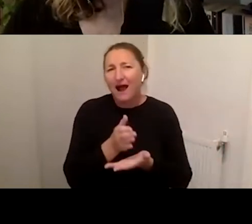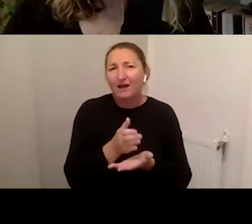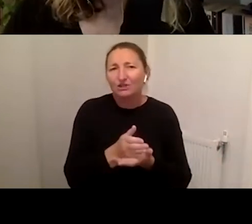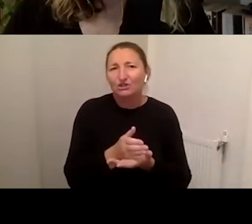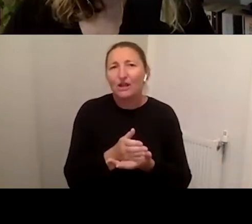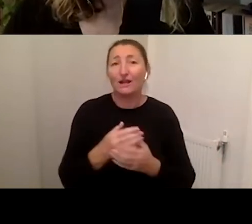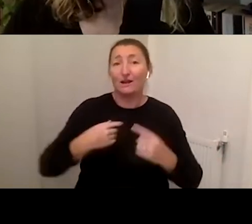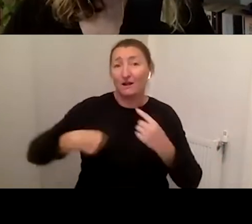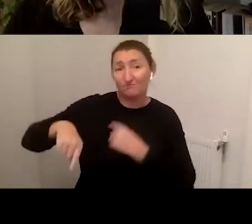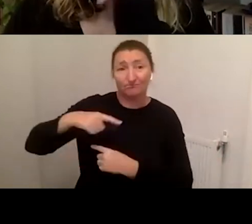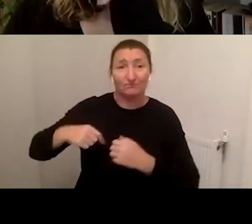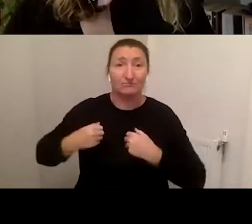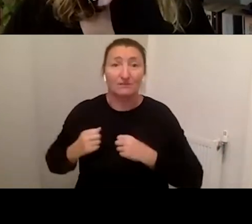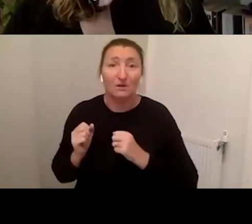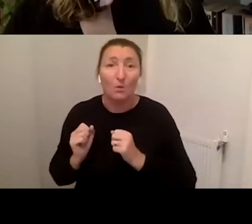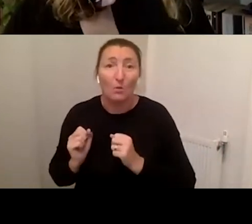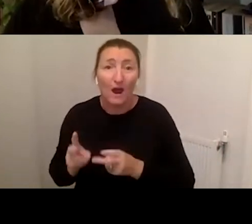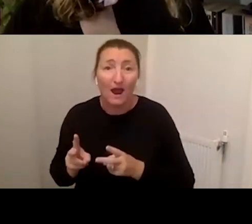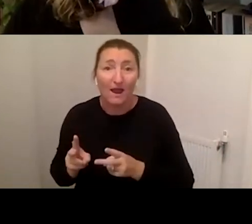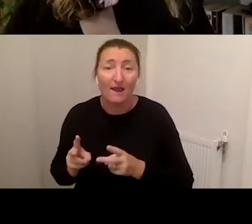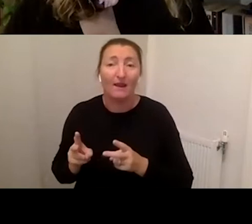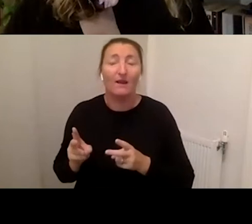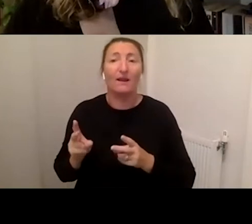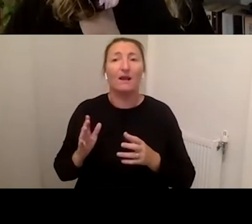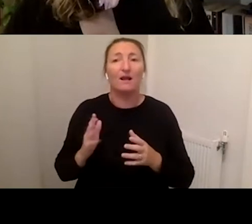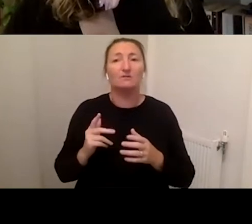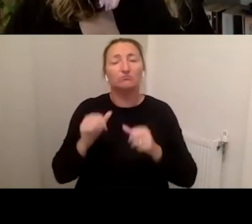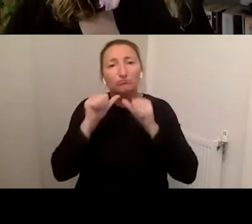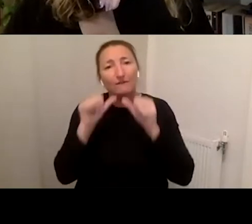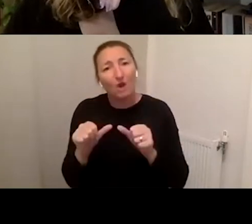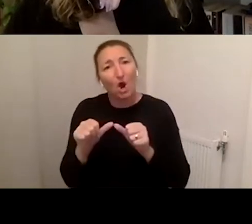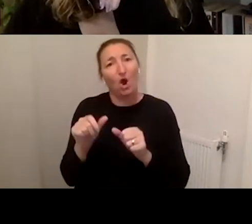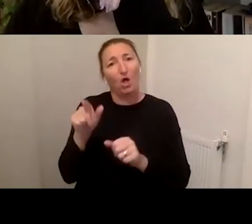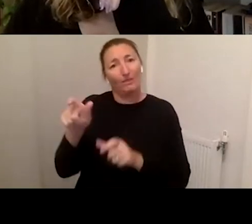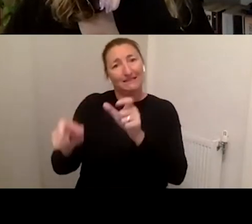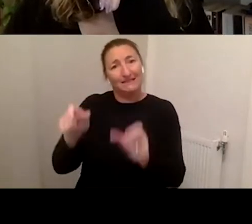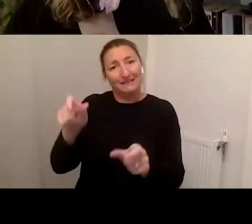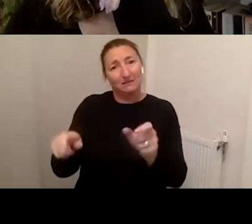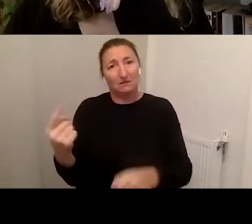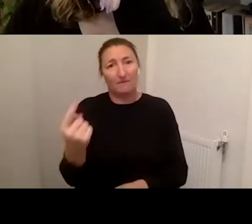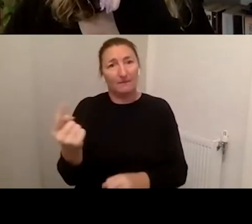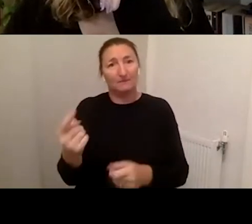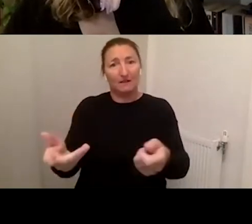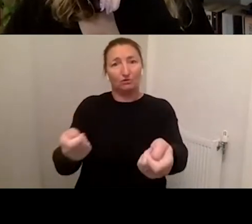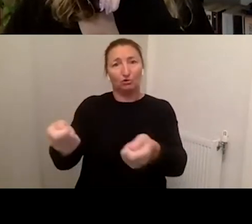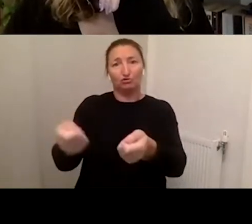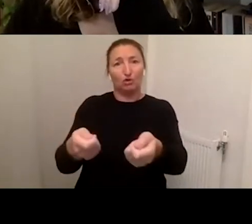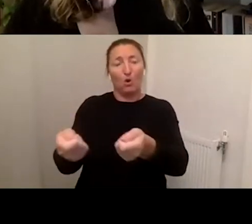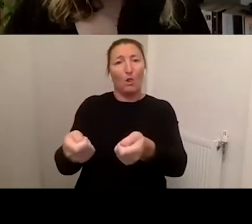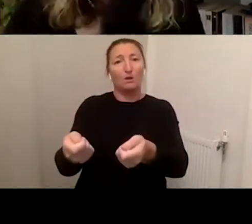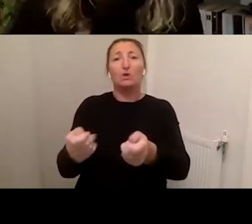we do is we favor that it's in hands of citizens. So we actually position ourselves not as a